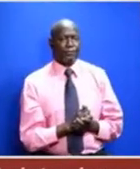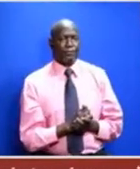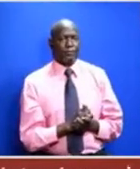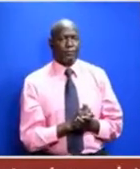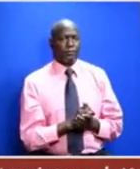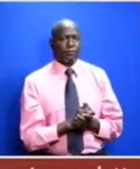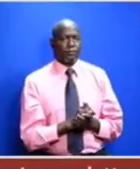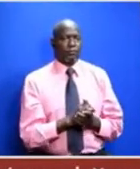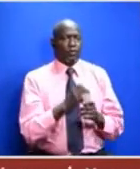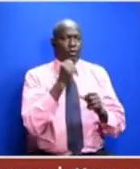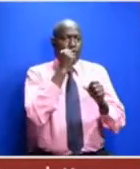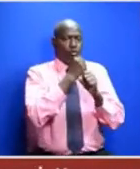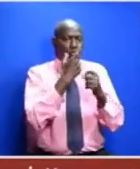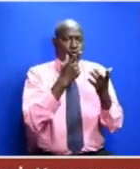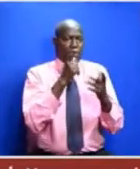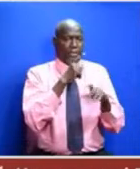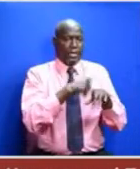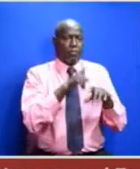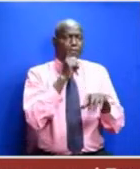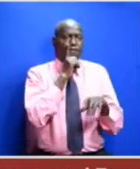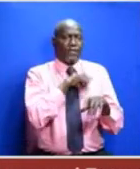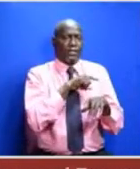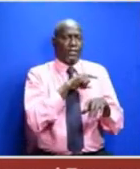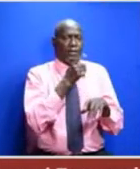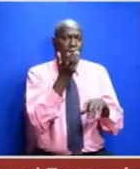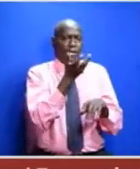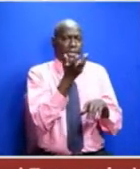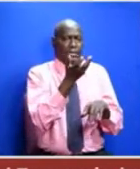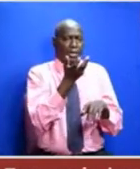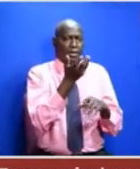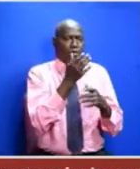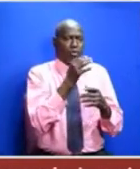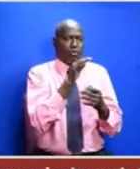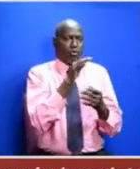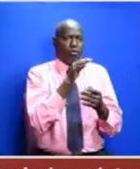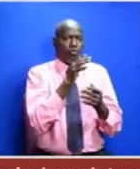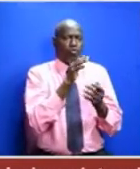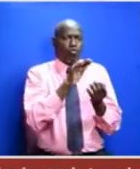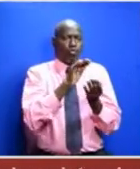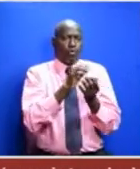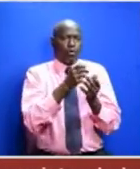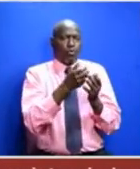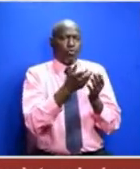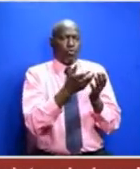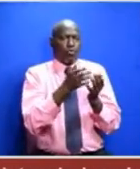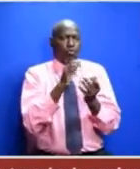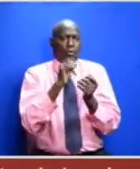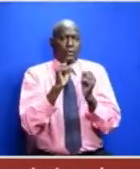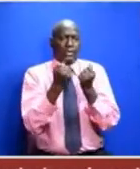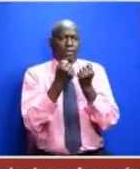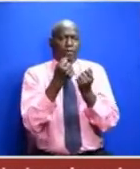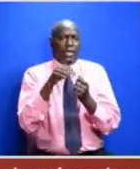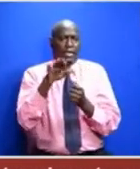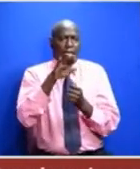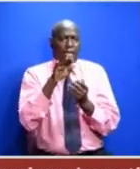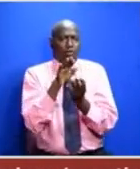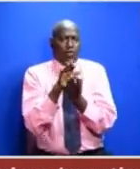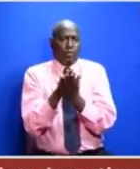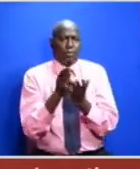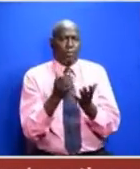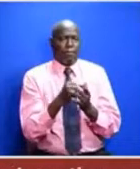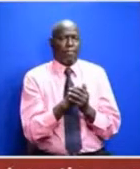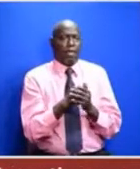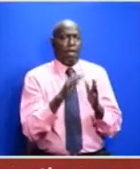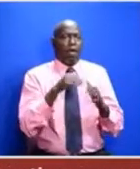Na alafu unafanya nini ukimaliza? Weka nini? Filter yako kwingine uhifadhi. After the training,